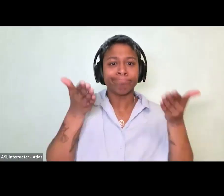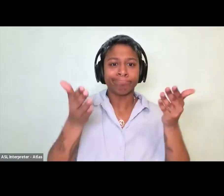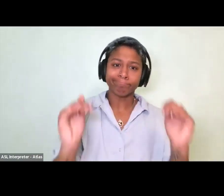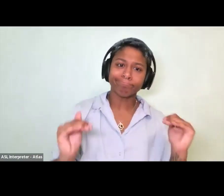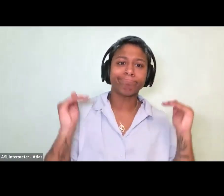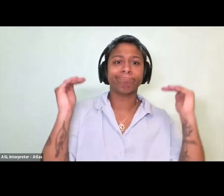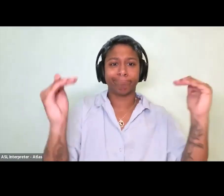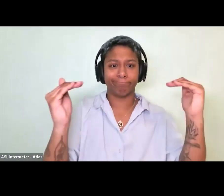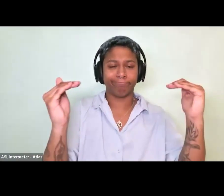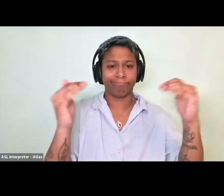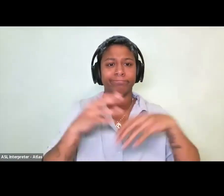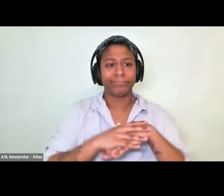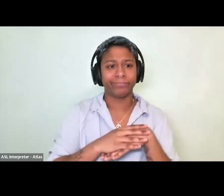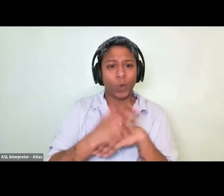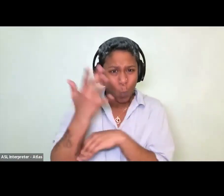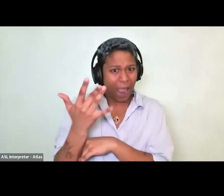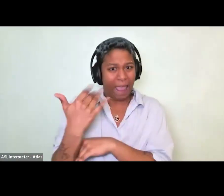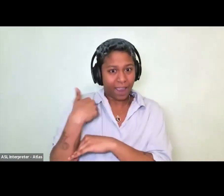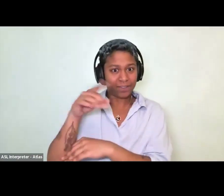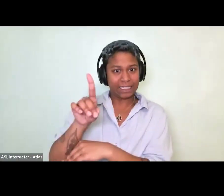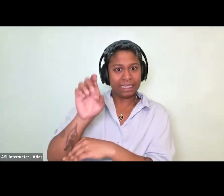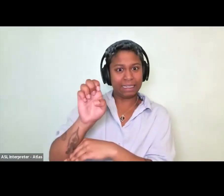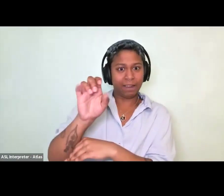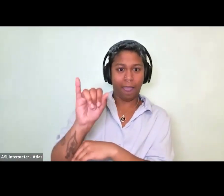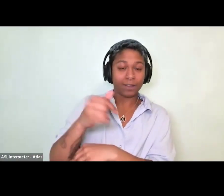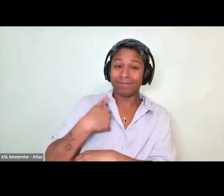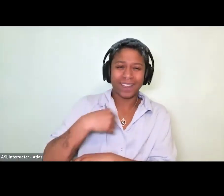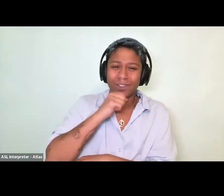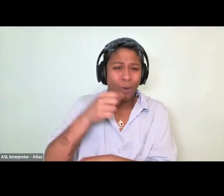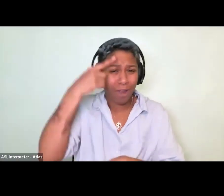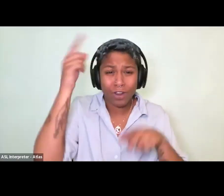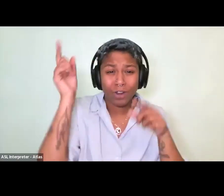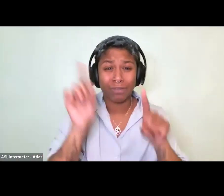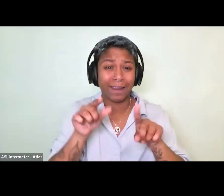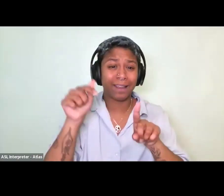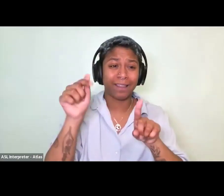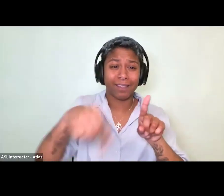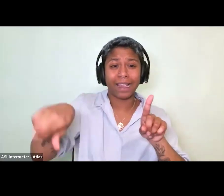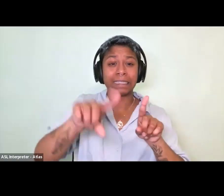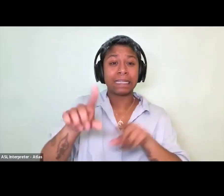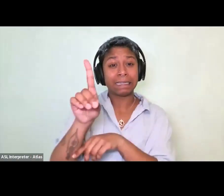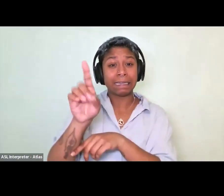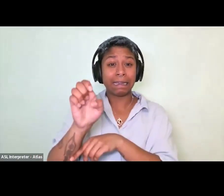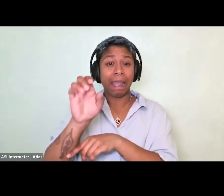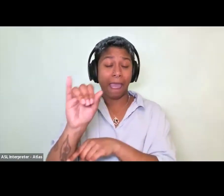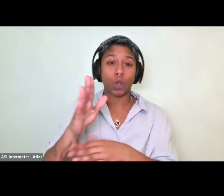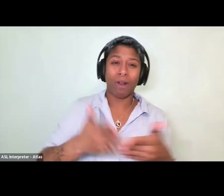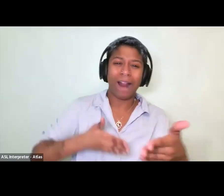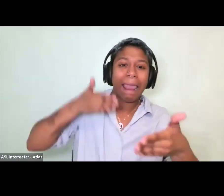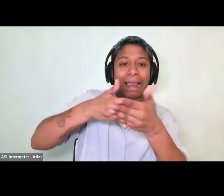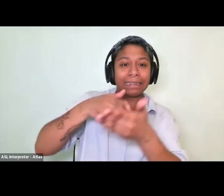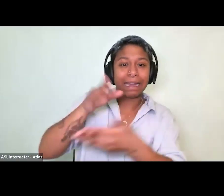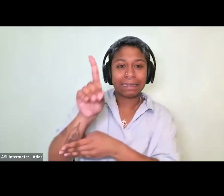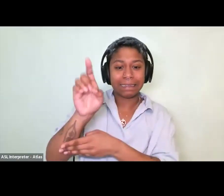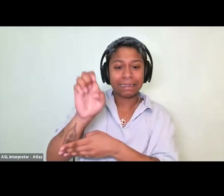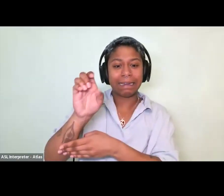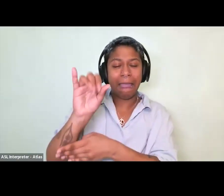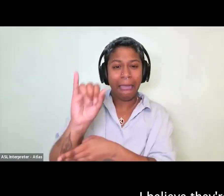So I don't agree with these DEI or anti-DEI